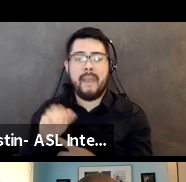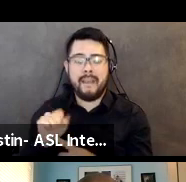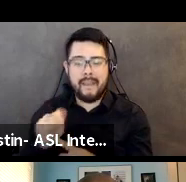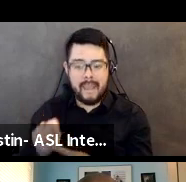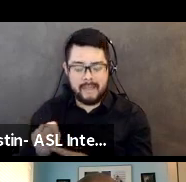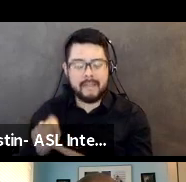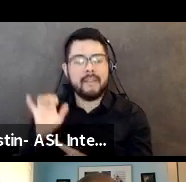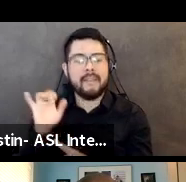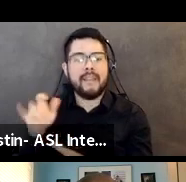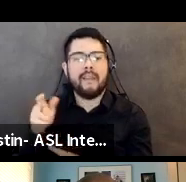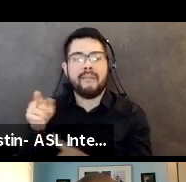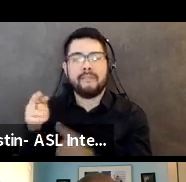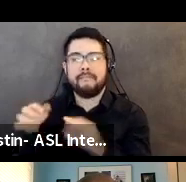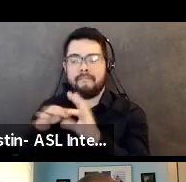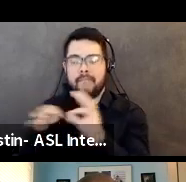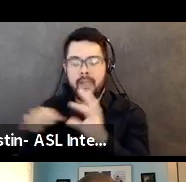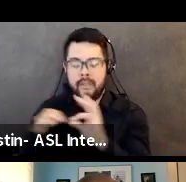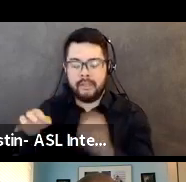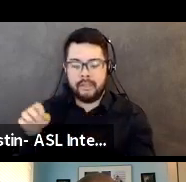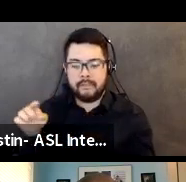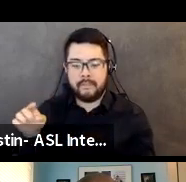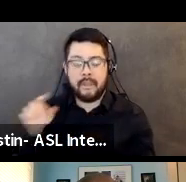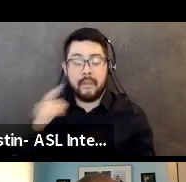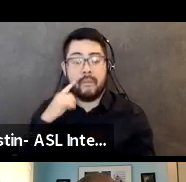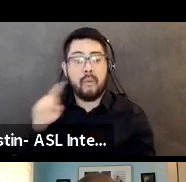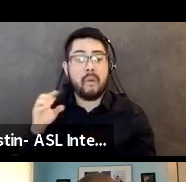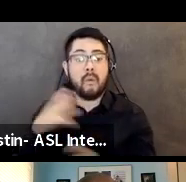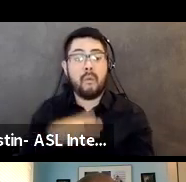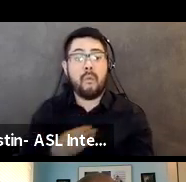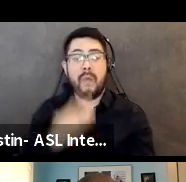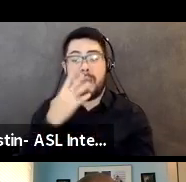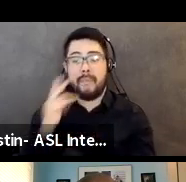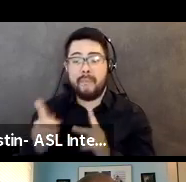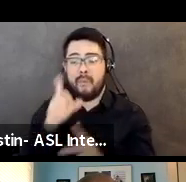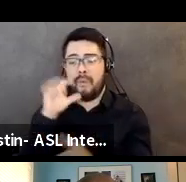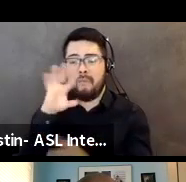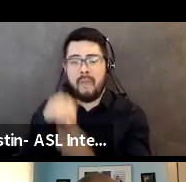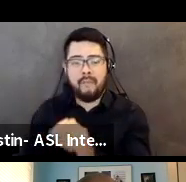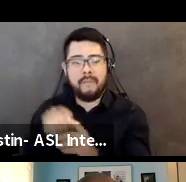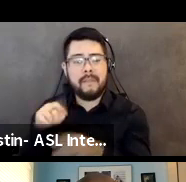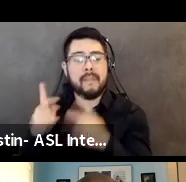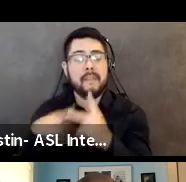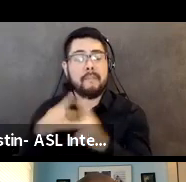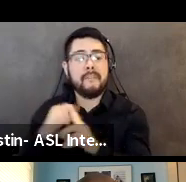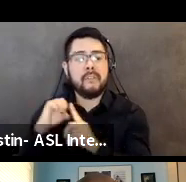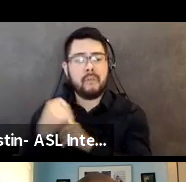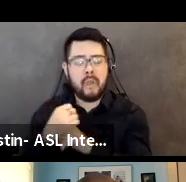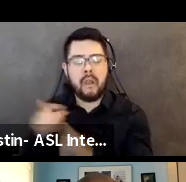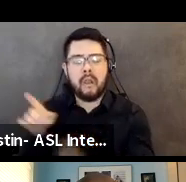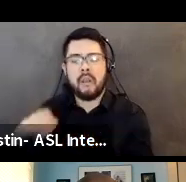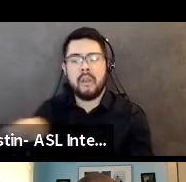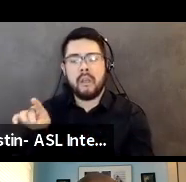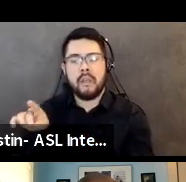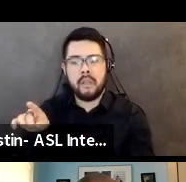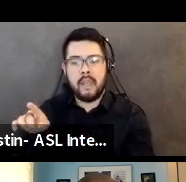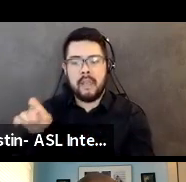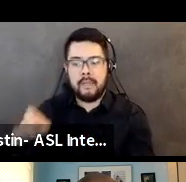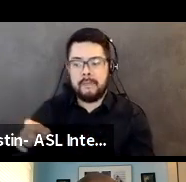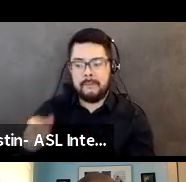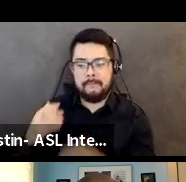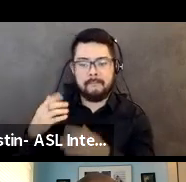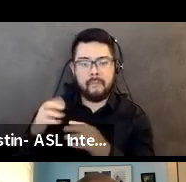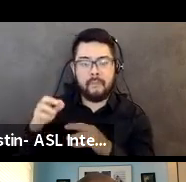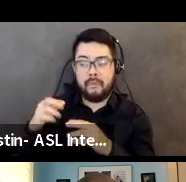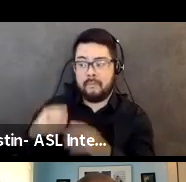refers to white people in these kinds of situations really needing um to respond to the call to action to